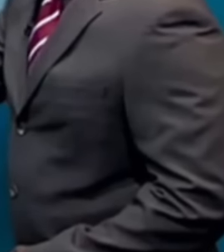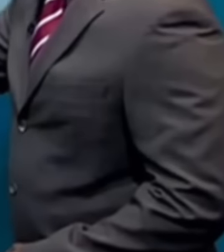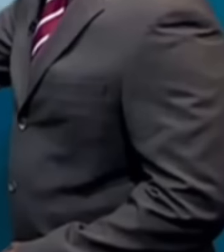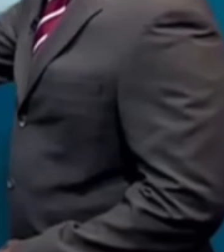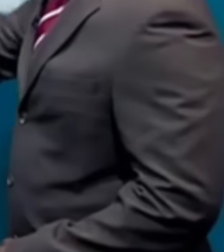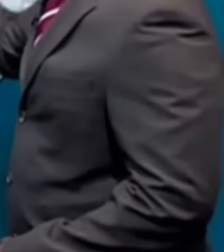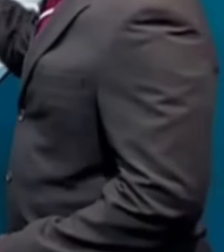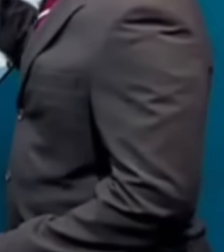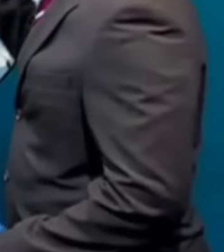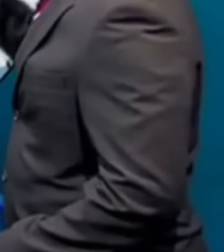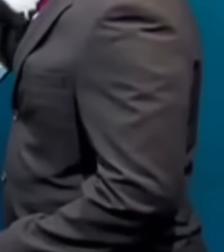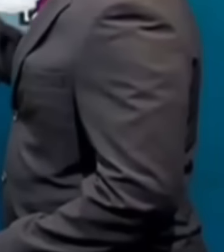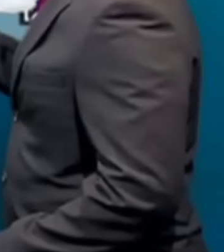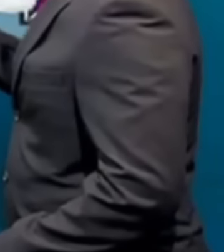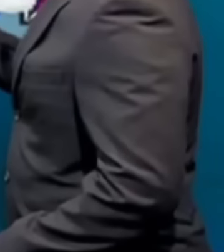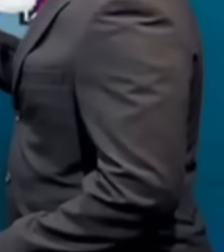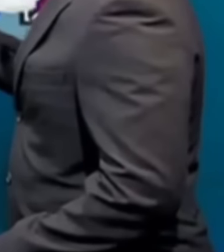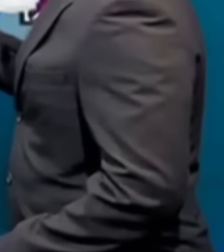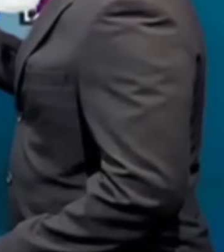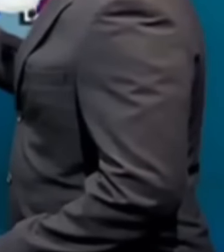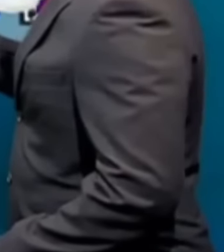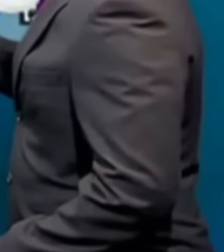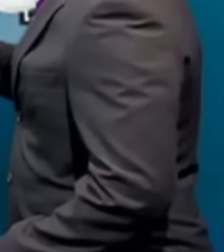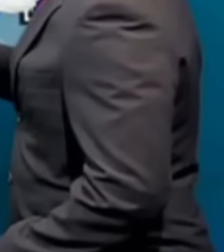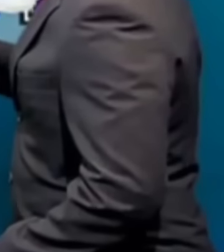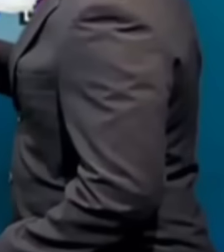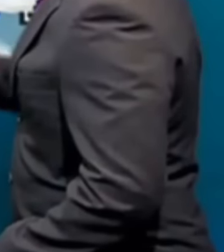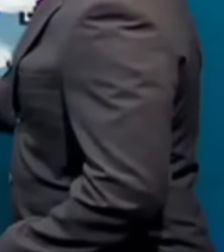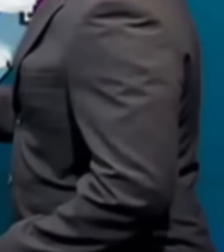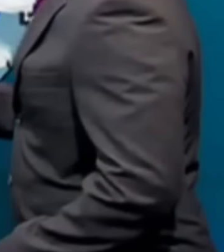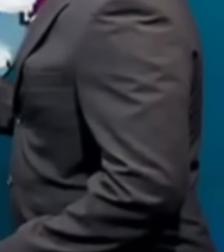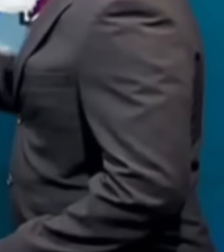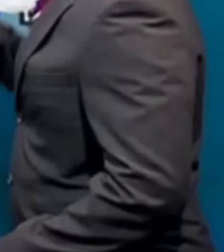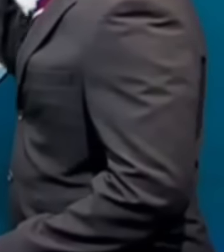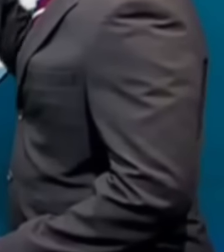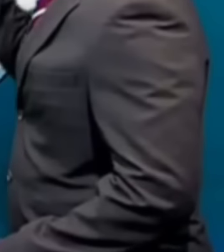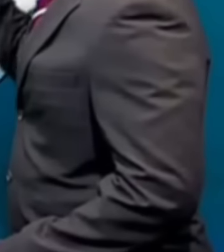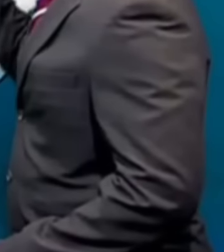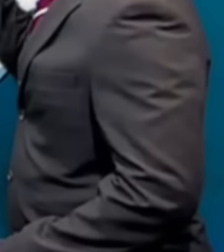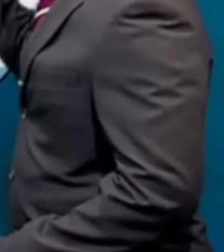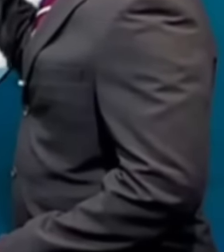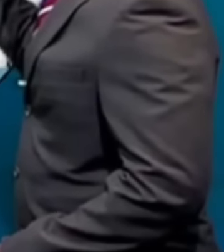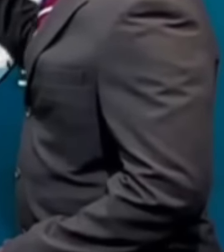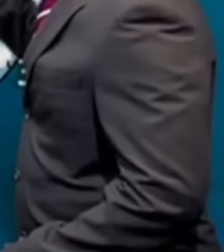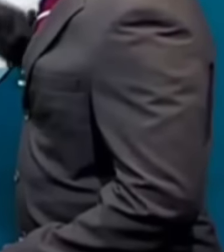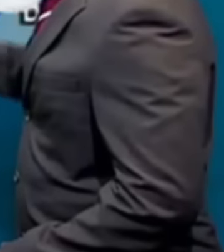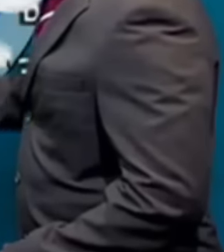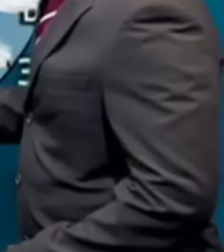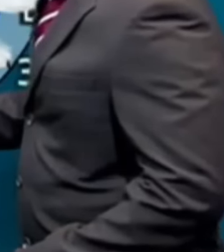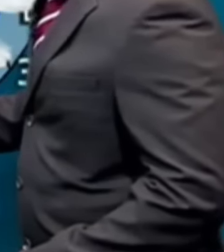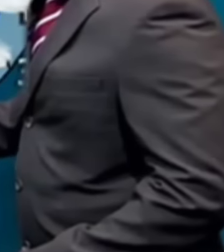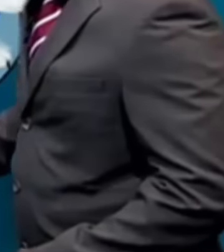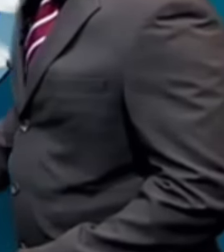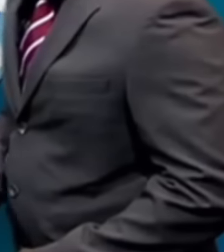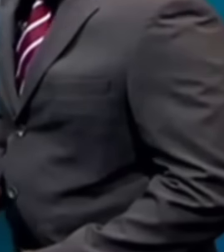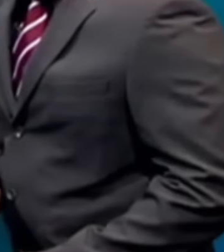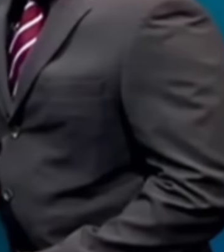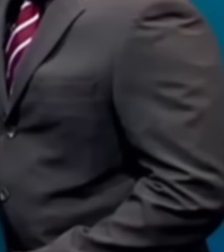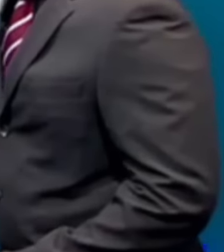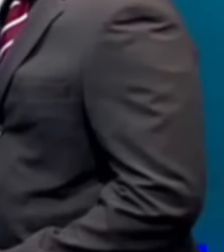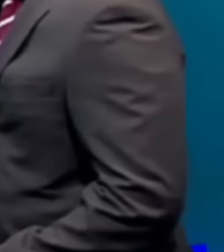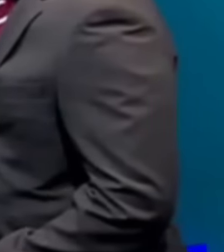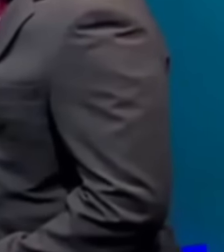sana o hlokomele hore pula tsa esale tlahle le belle hona ka karolena ha o sentse o aga mehudi ho tjalo ka polokwana theoso jalo tla fela hona ka